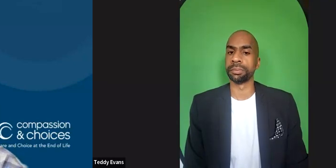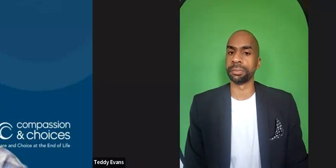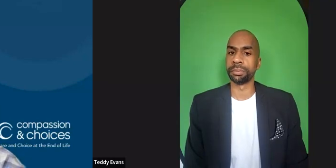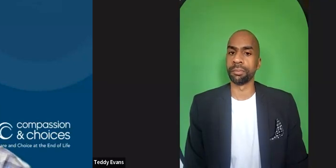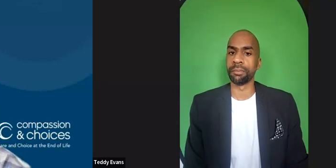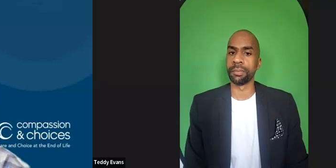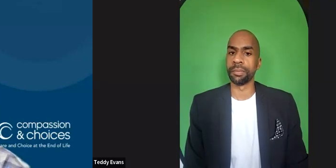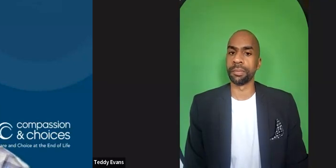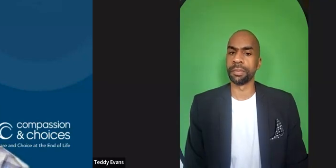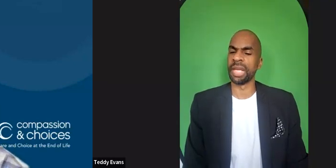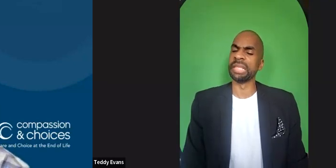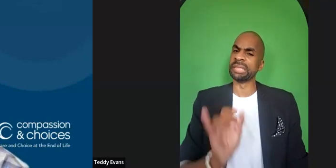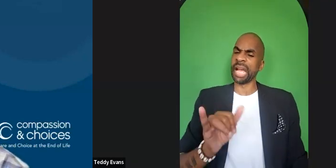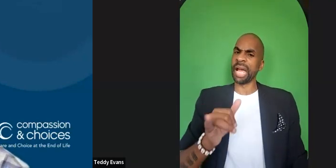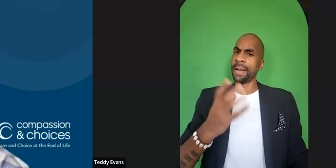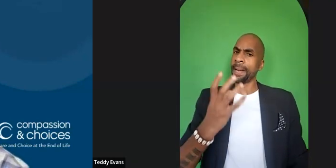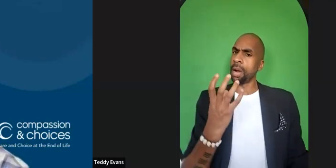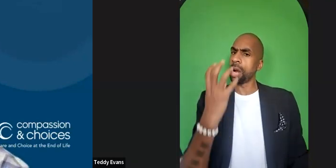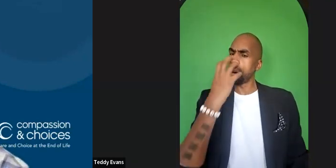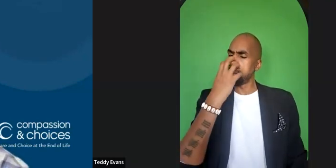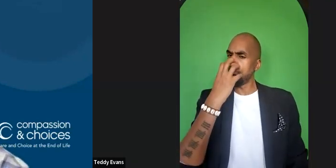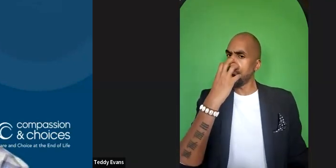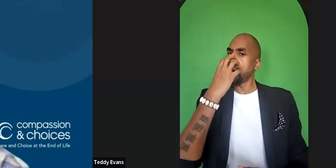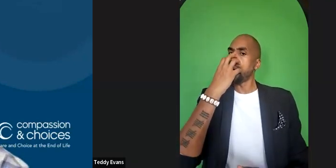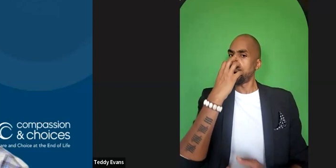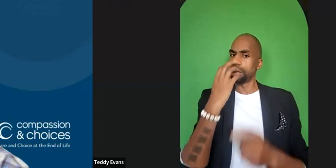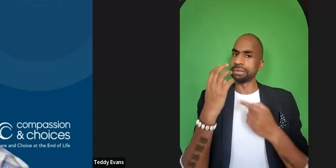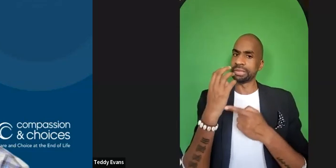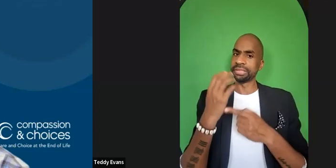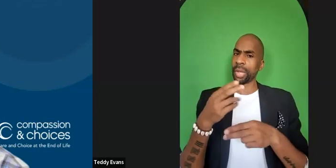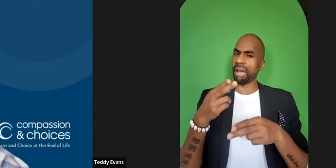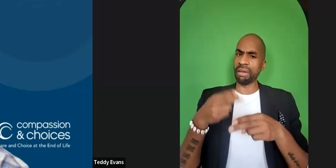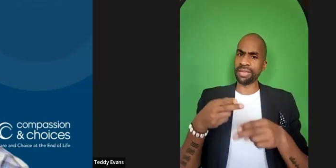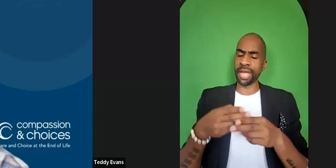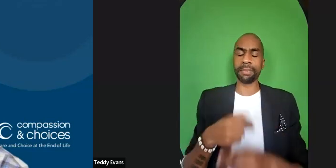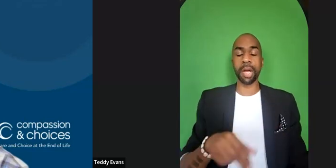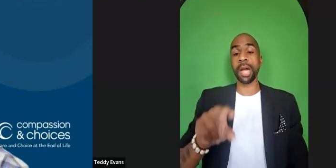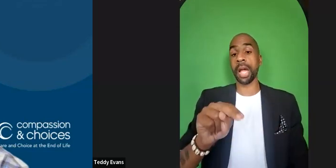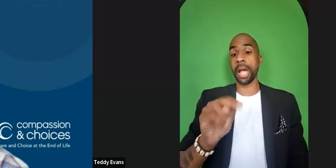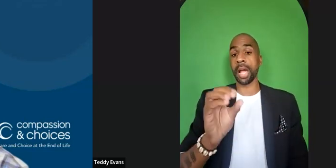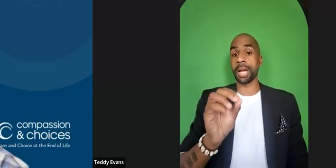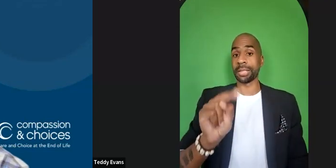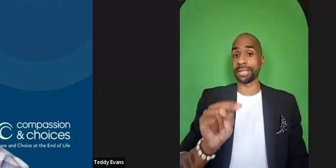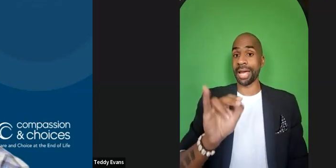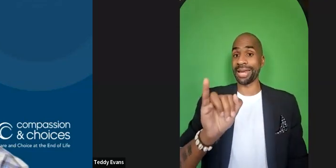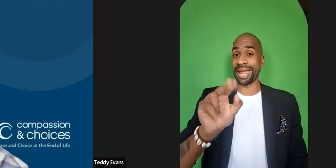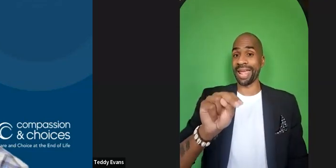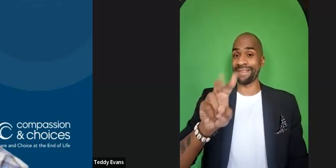for that kind of mask? Sure, yeah. So it's sometimes called non-invasive ventilation. It's sometimes called BiPAP,